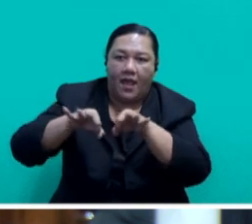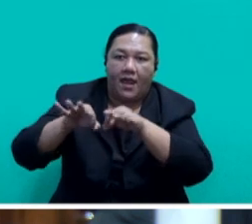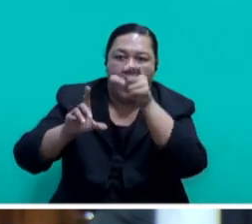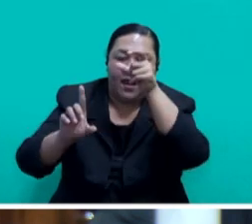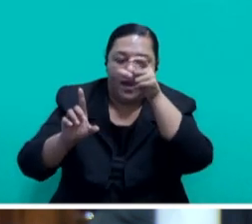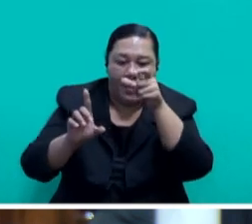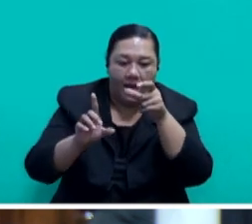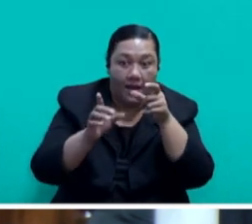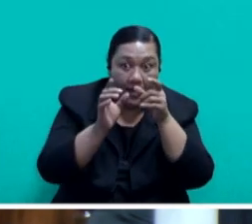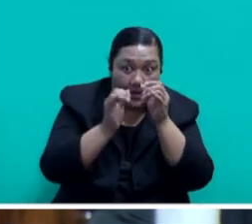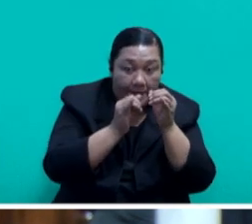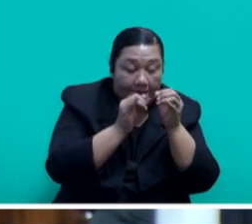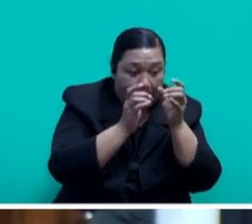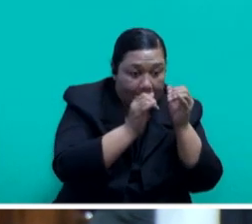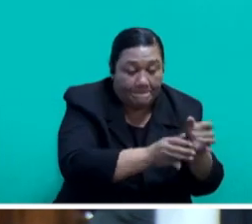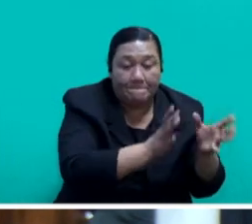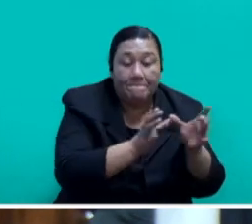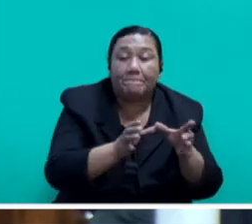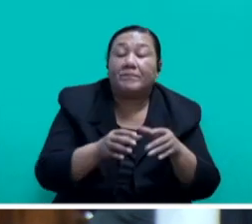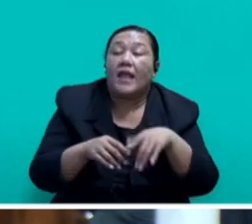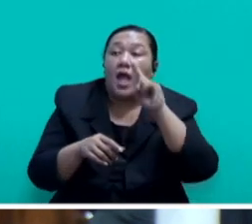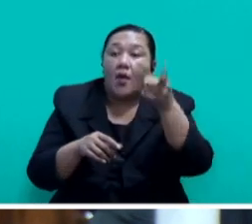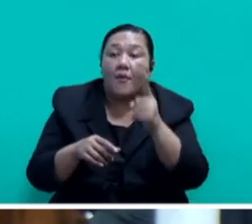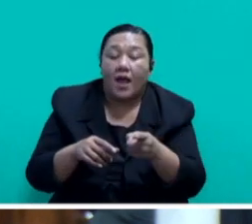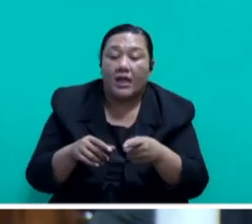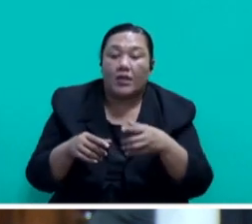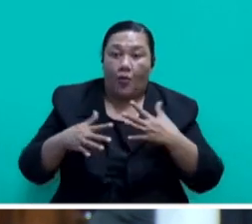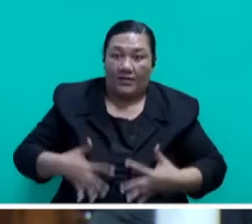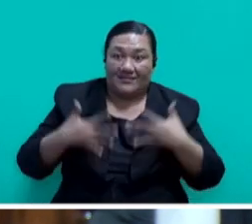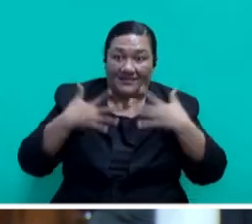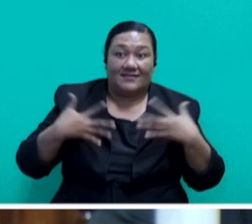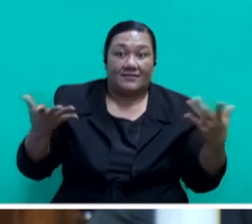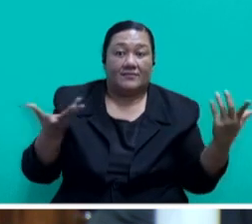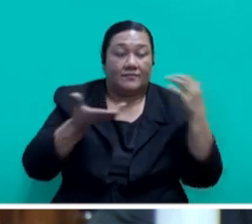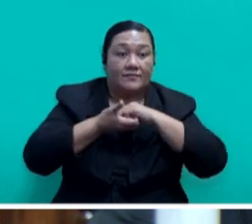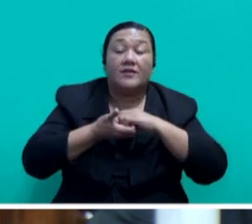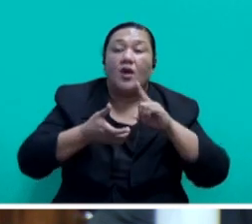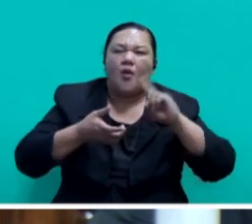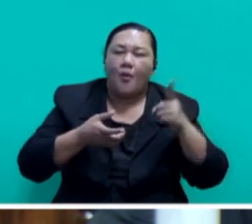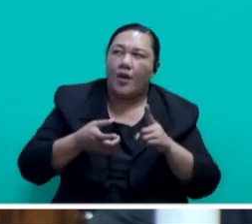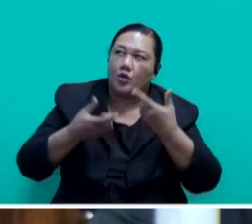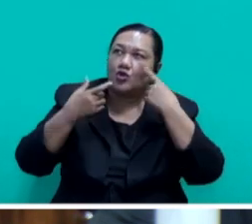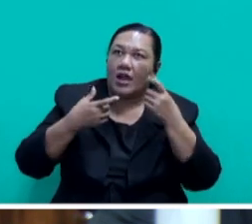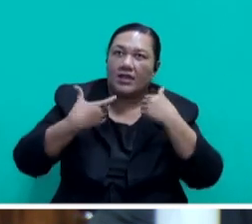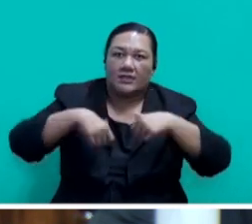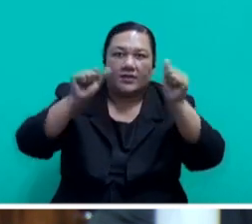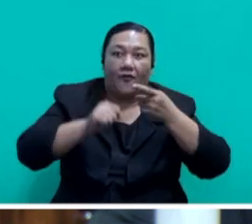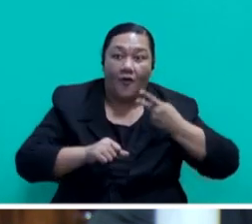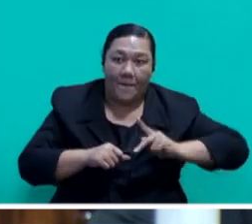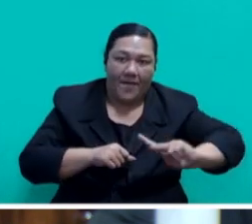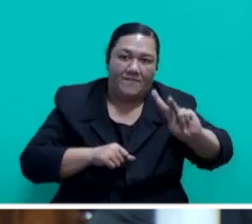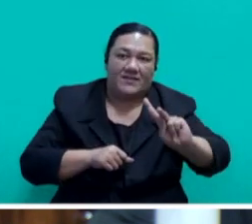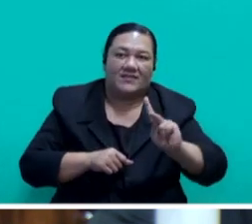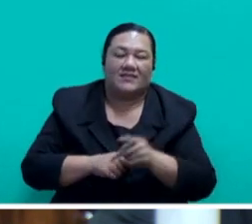eliminate bureaucratic barriers associated with obtaining development permits. As part of the